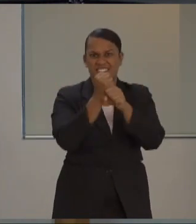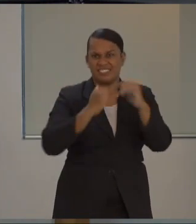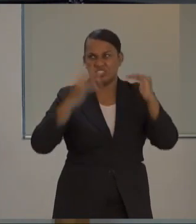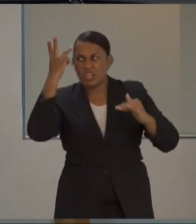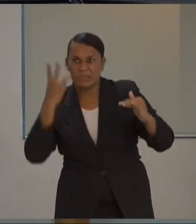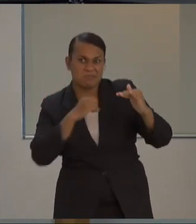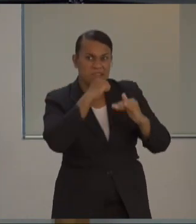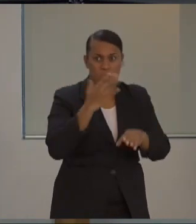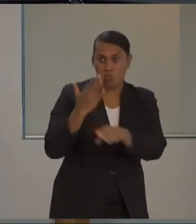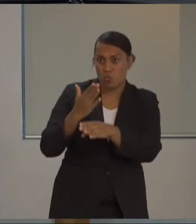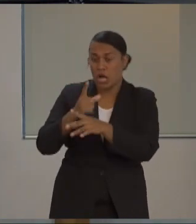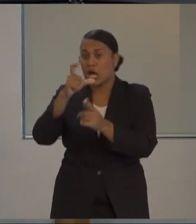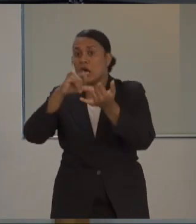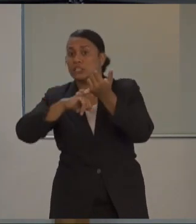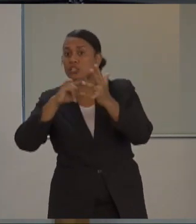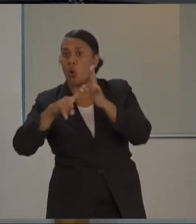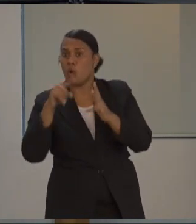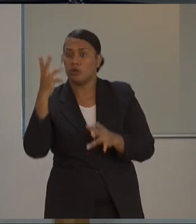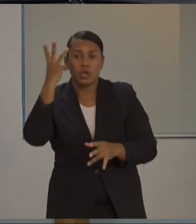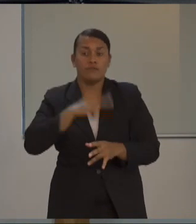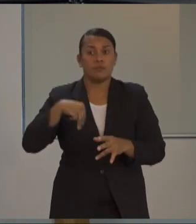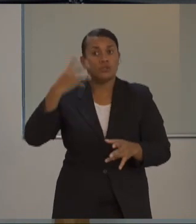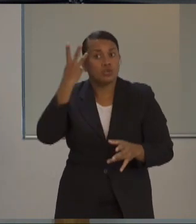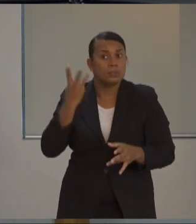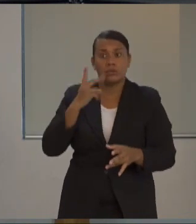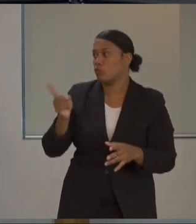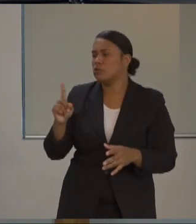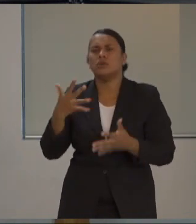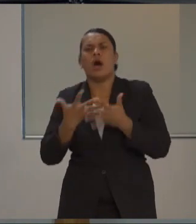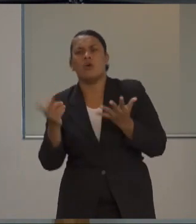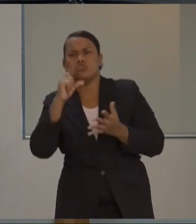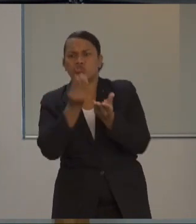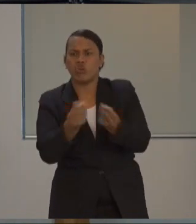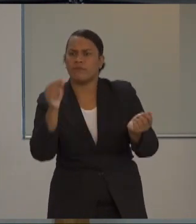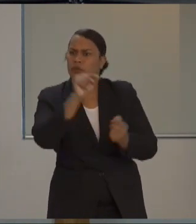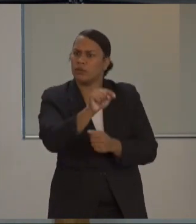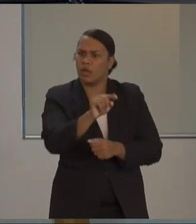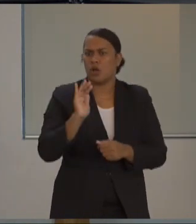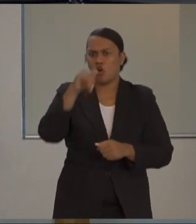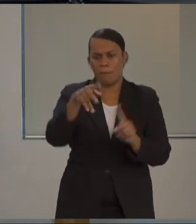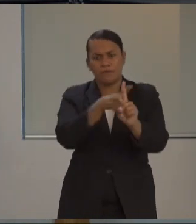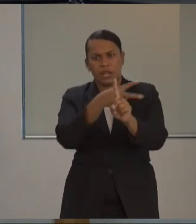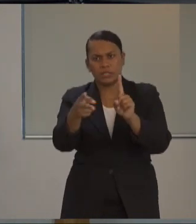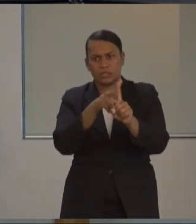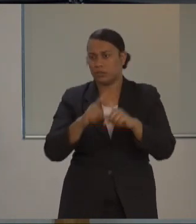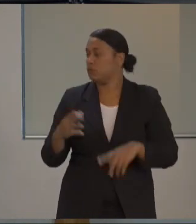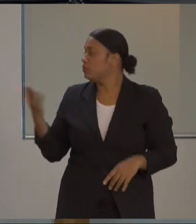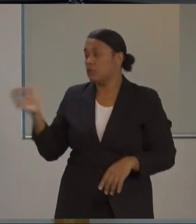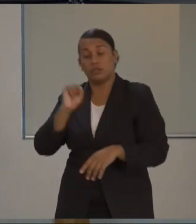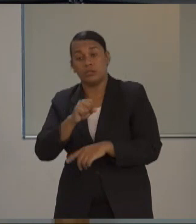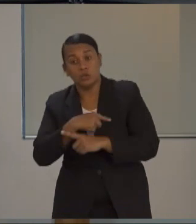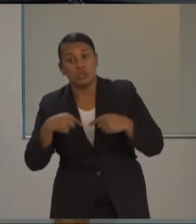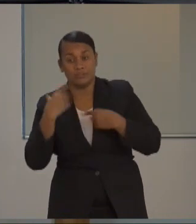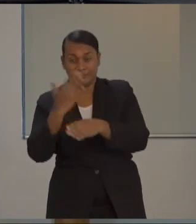maybe the Ministry of Women to look at a more comprehensive approach to addressing the problem? We work together, we touch base, we exchange